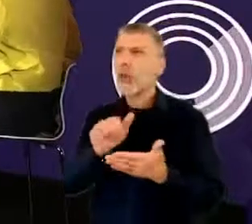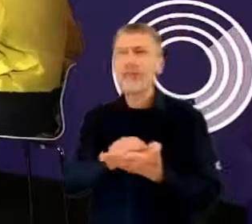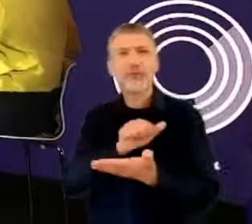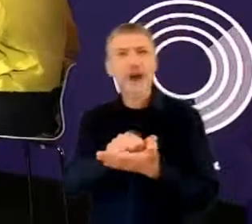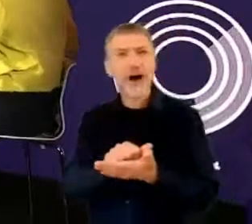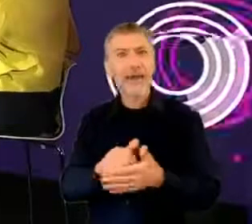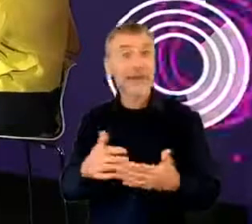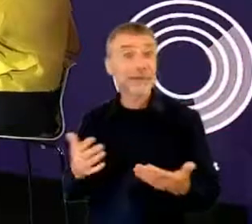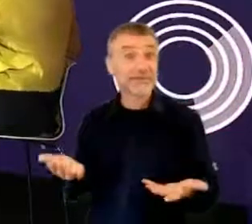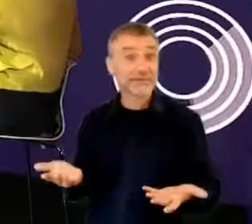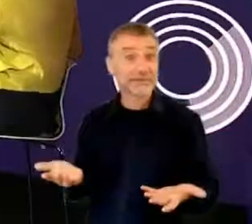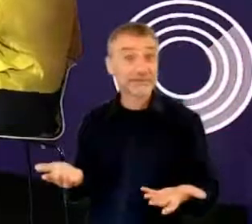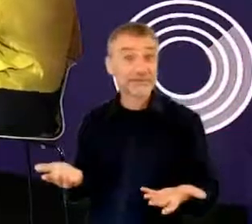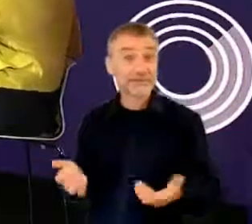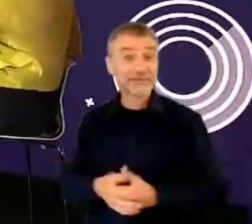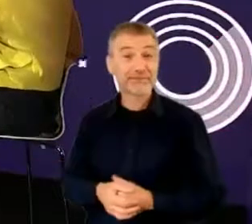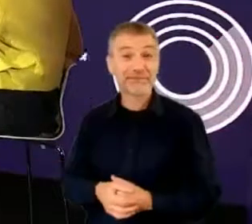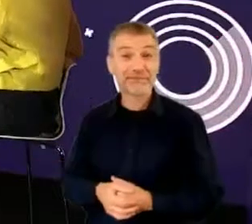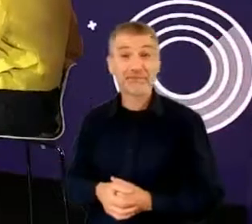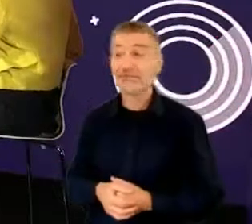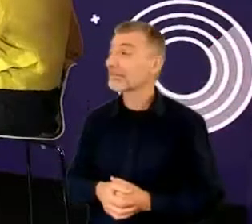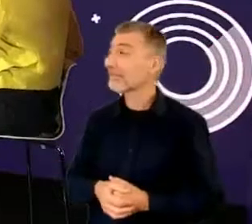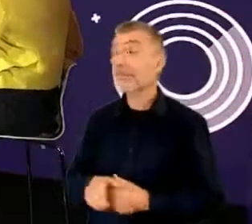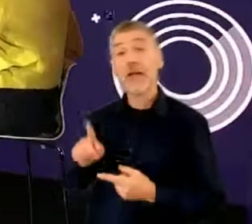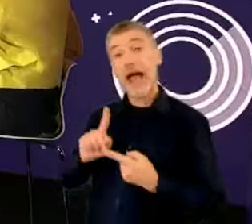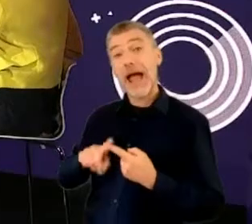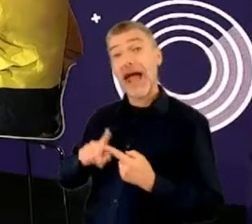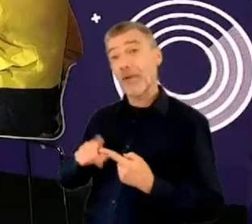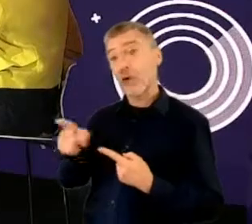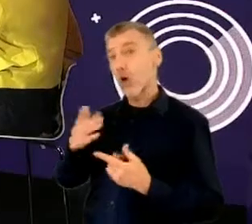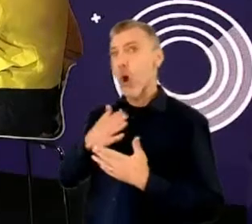Love it. Emma, can I ask you what you love most about your job?